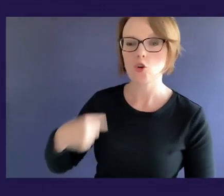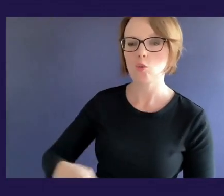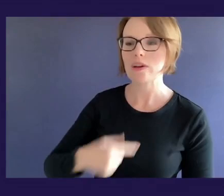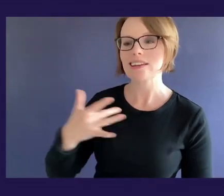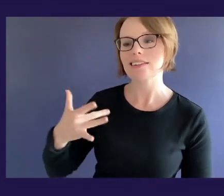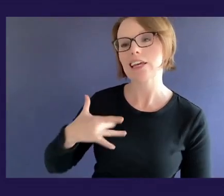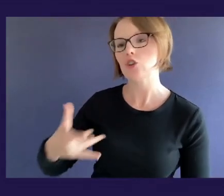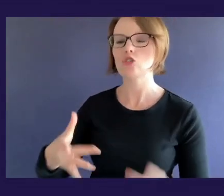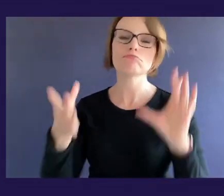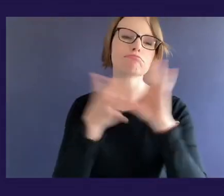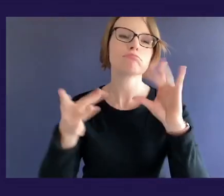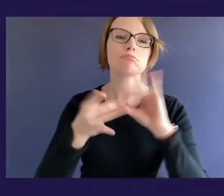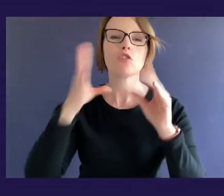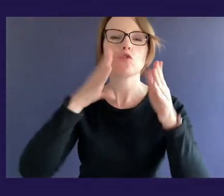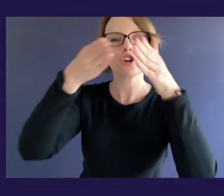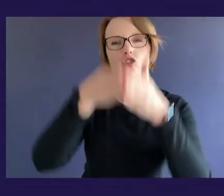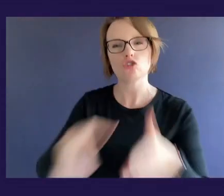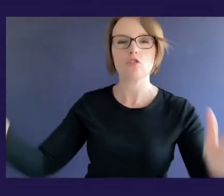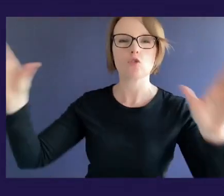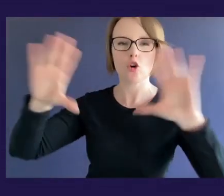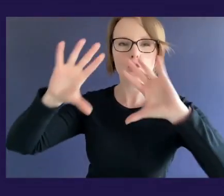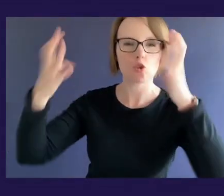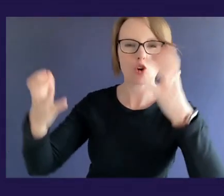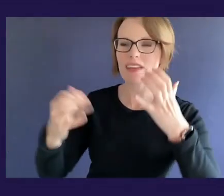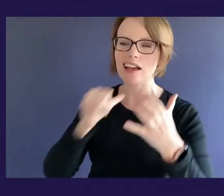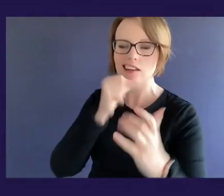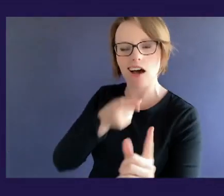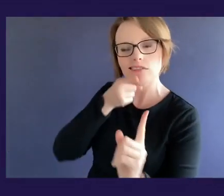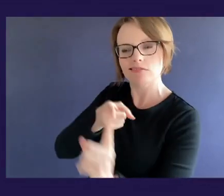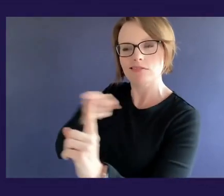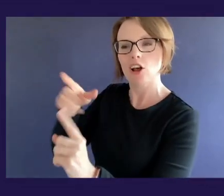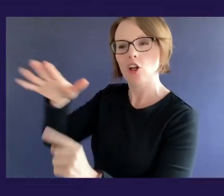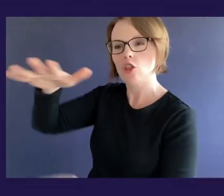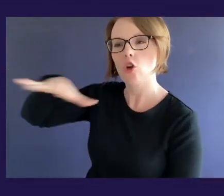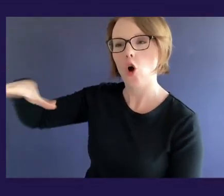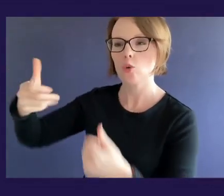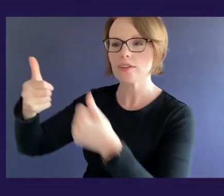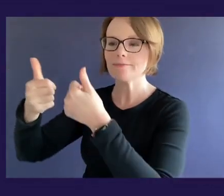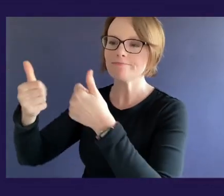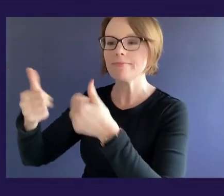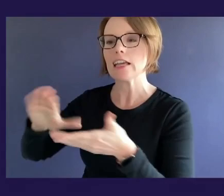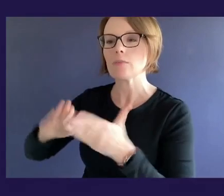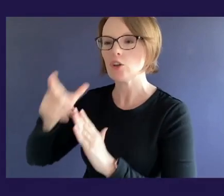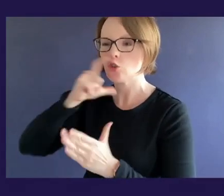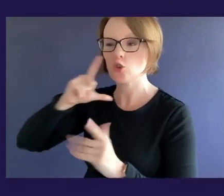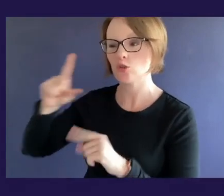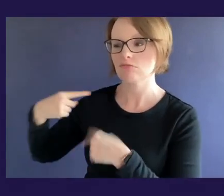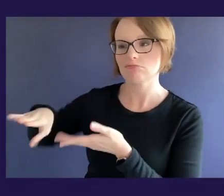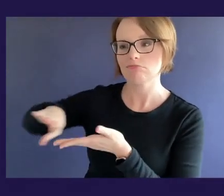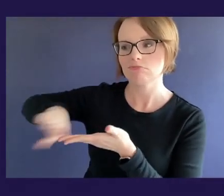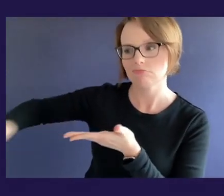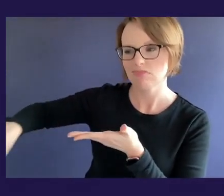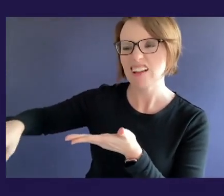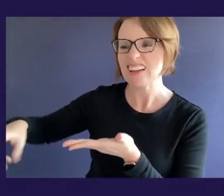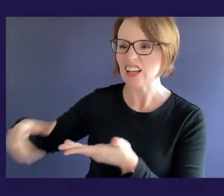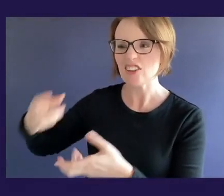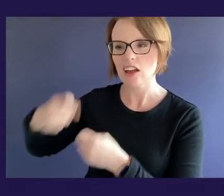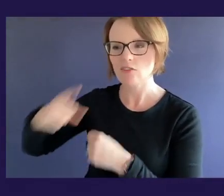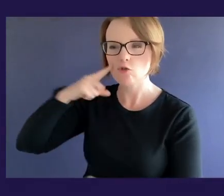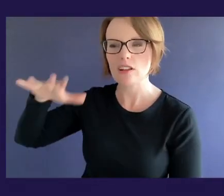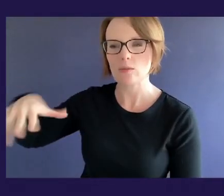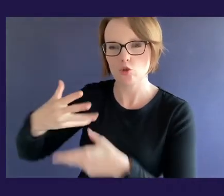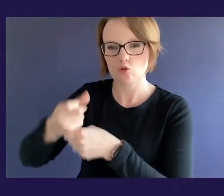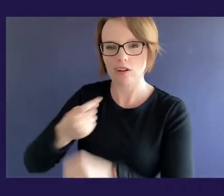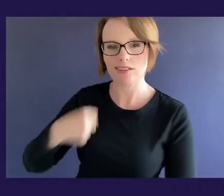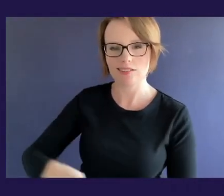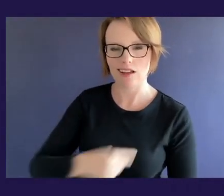scale. Right, excellent points. Maybe just to help the everyday state and local health professional,